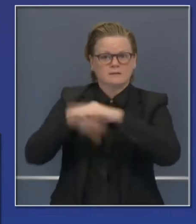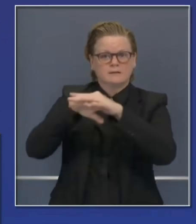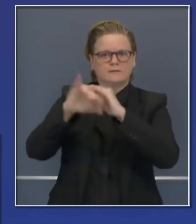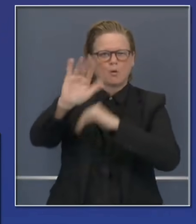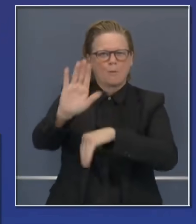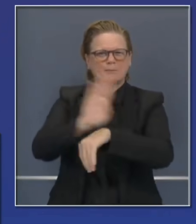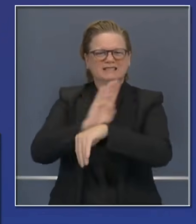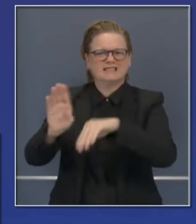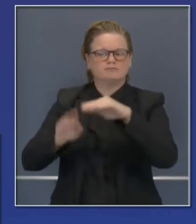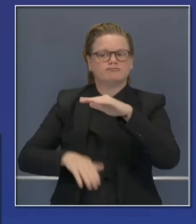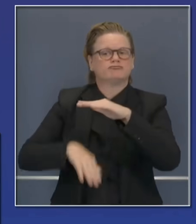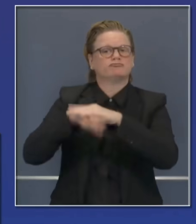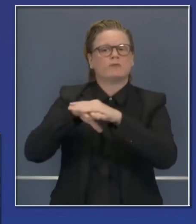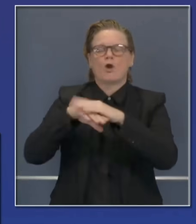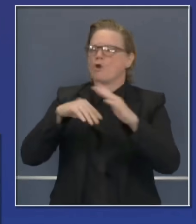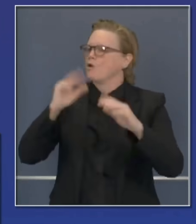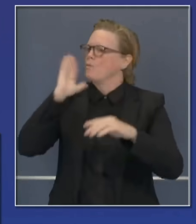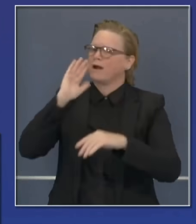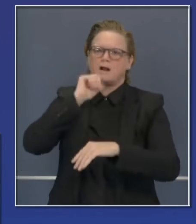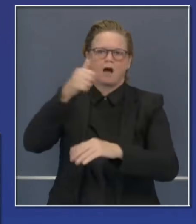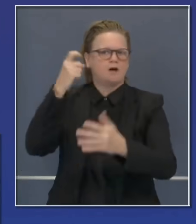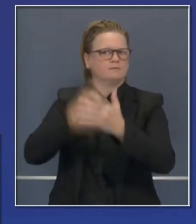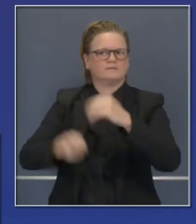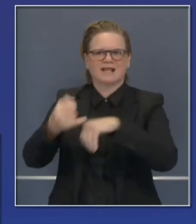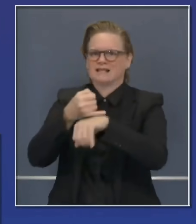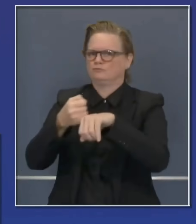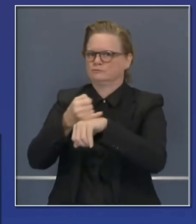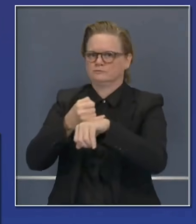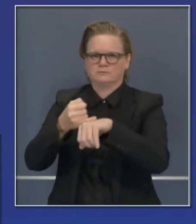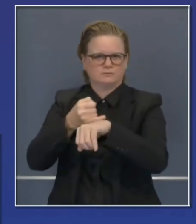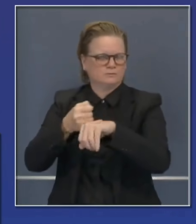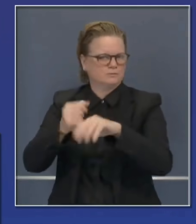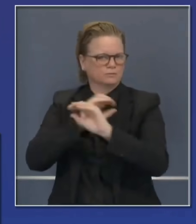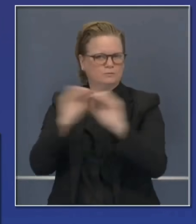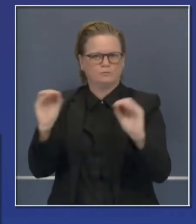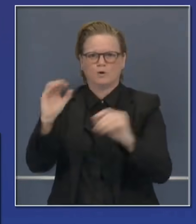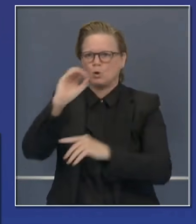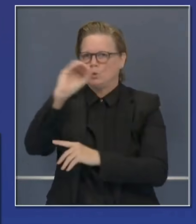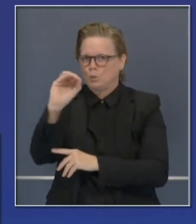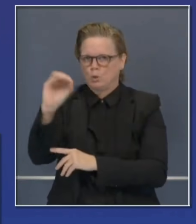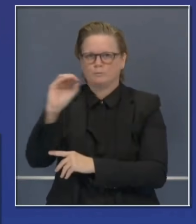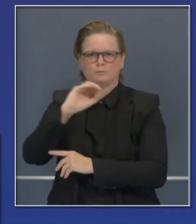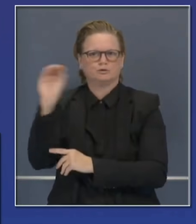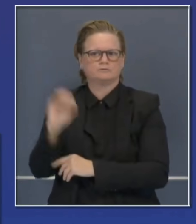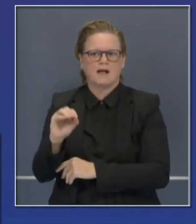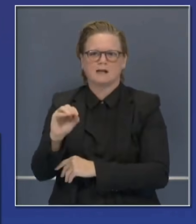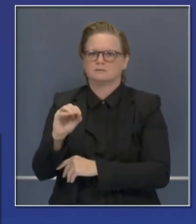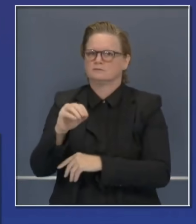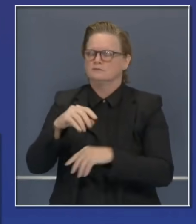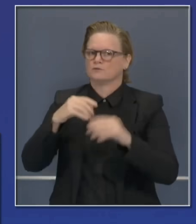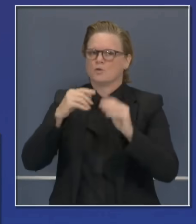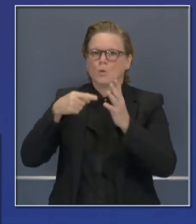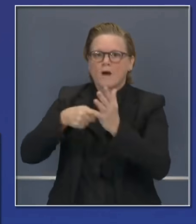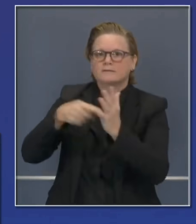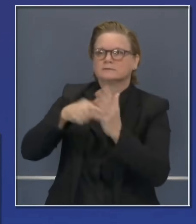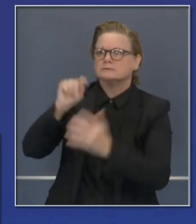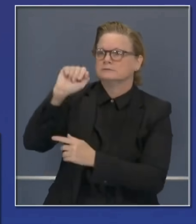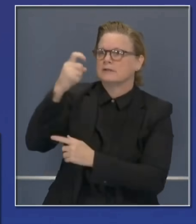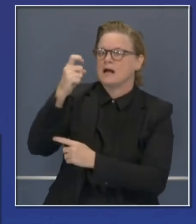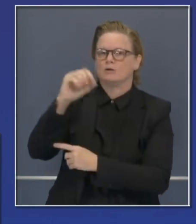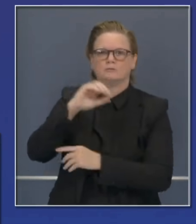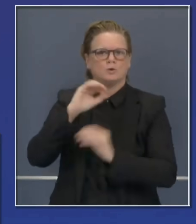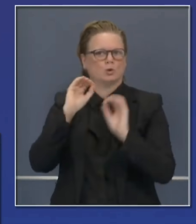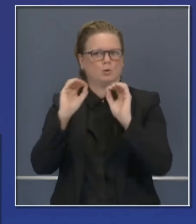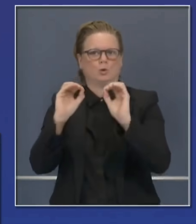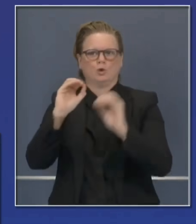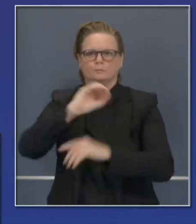companies with sales up to $5 million. Sales tax that is owed up to $1 million, but sales we're